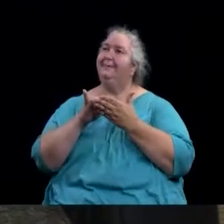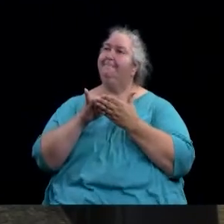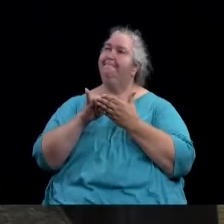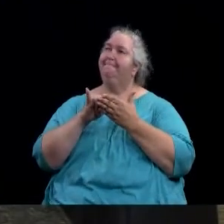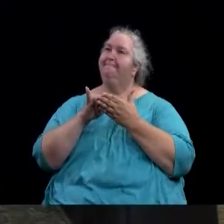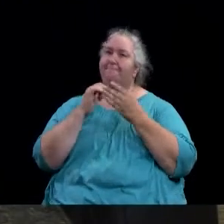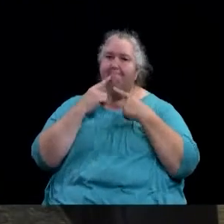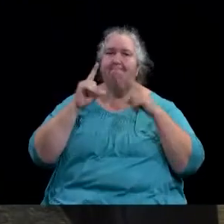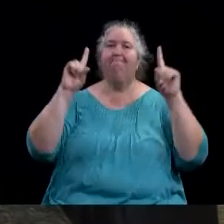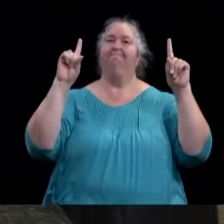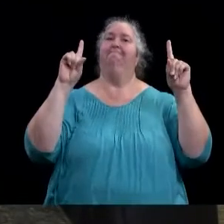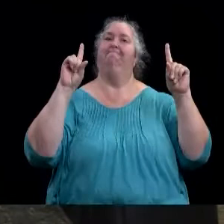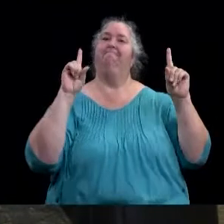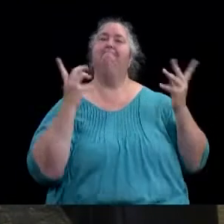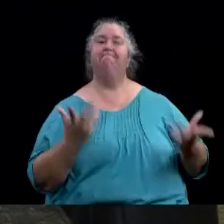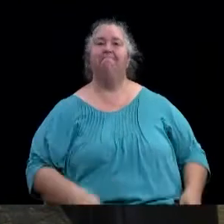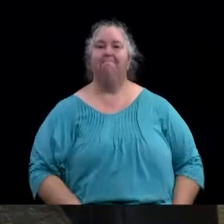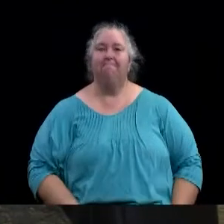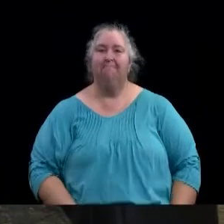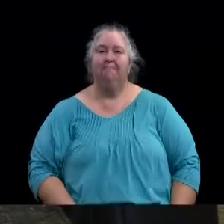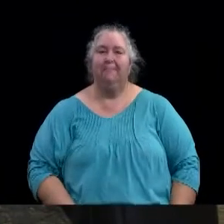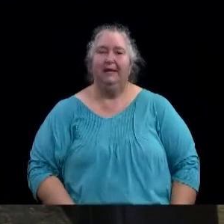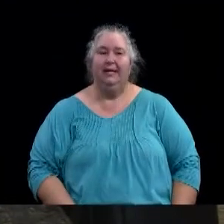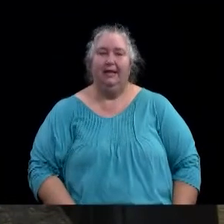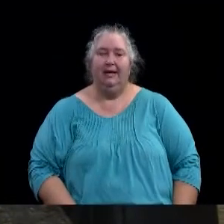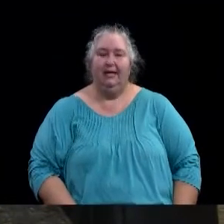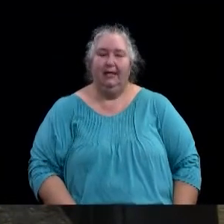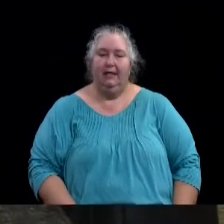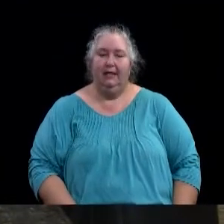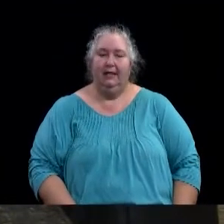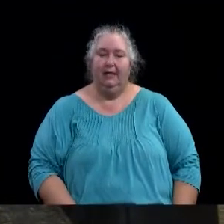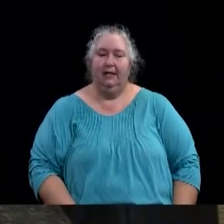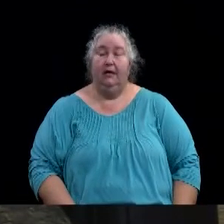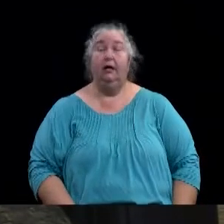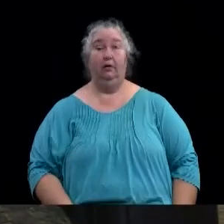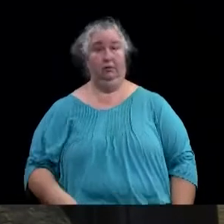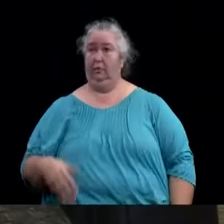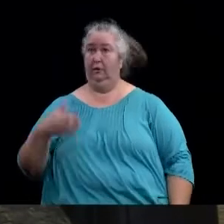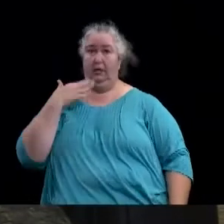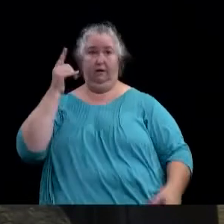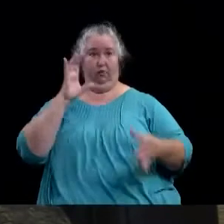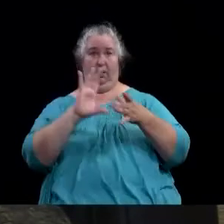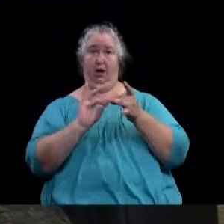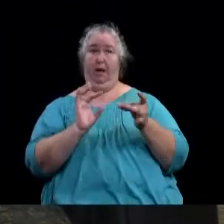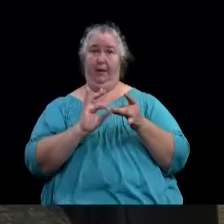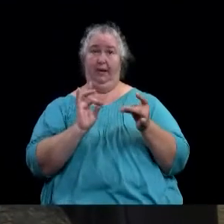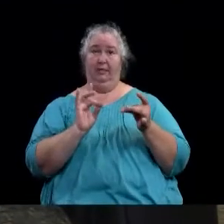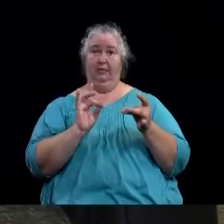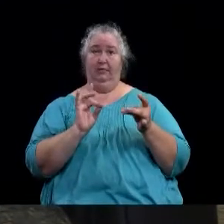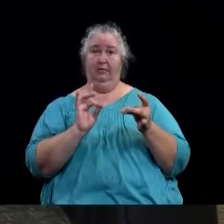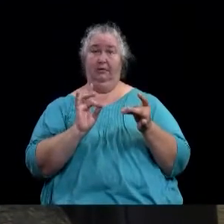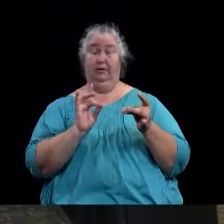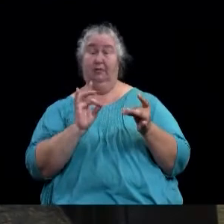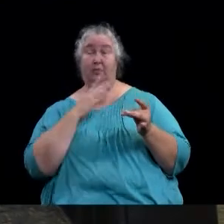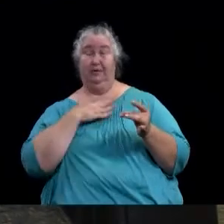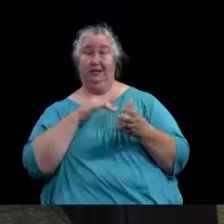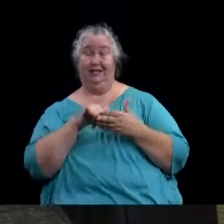All right. Thank you for those comments, council members. The next resolution I'd like to highlight is